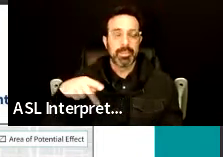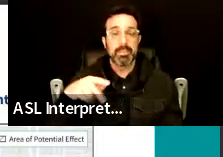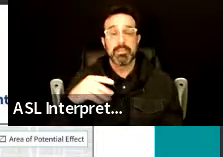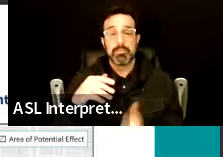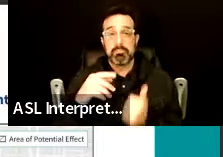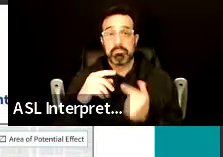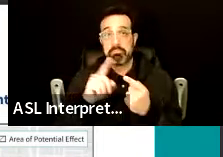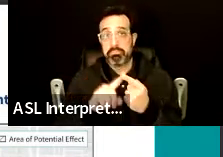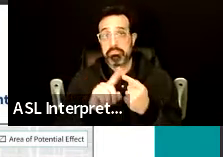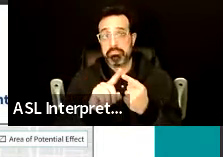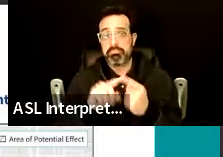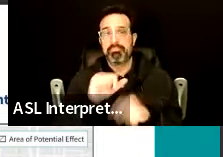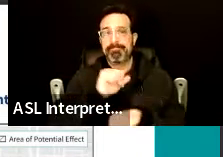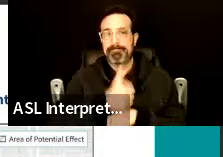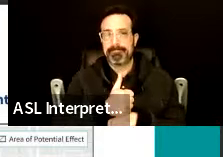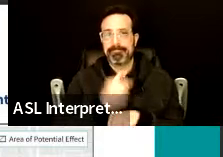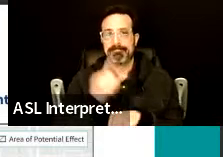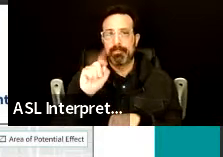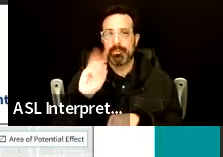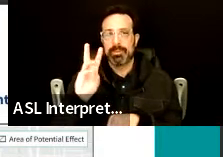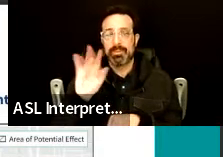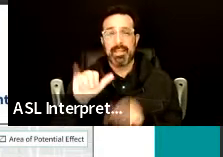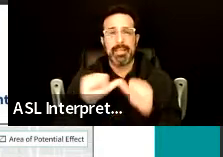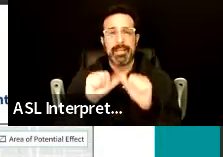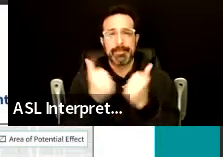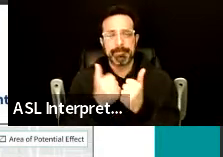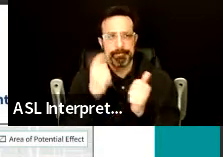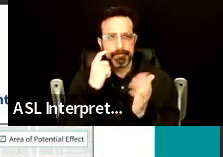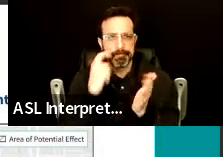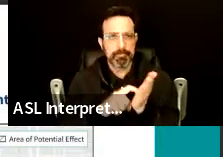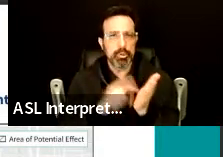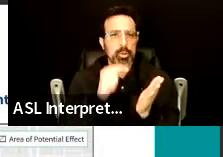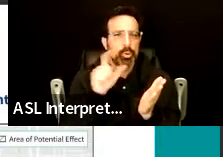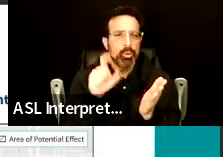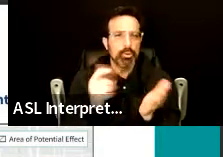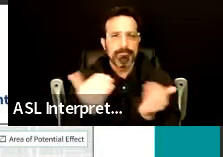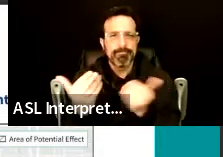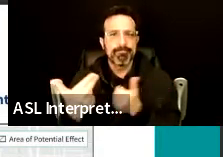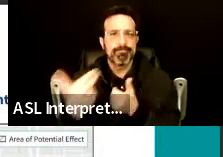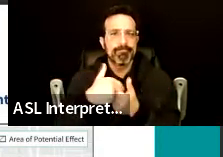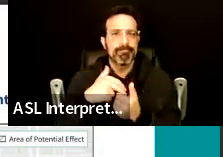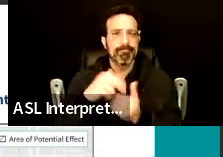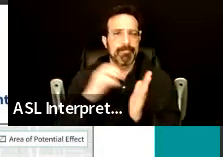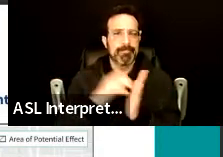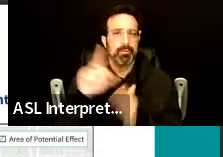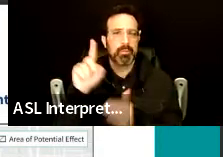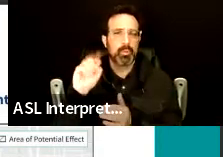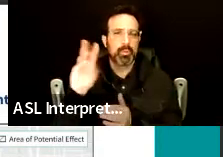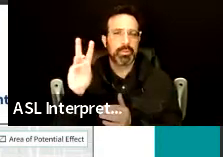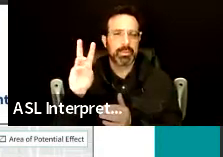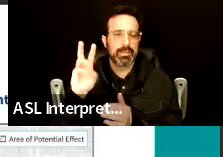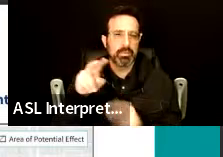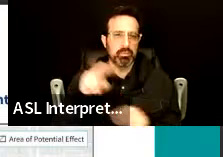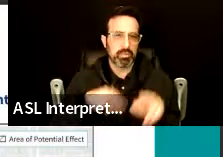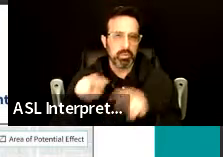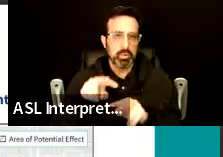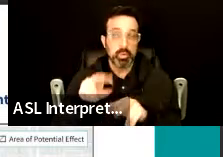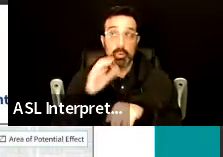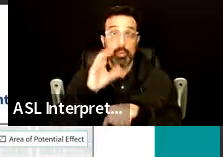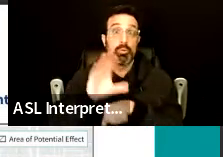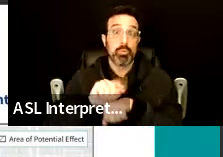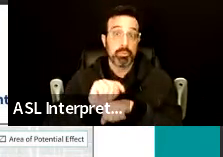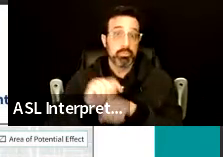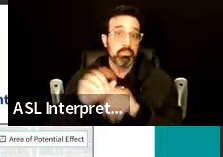Section 106, the agency identifies who should participate in the Section 106 review. Consulting parties